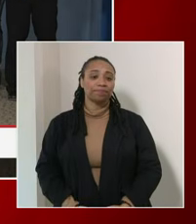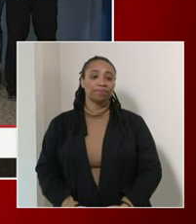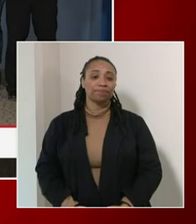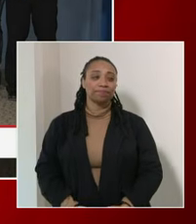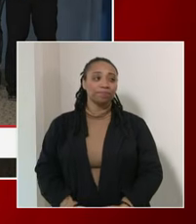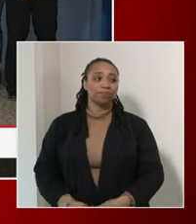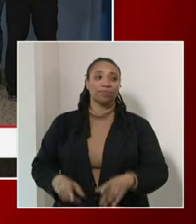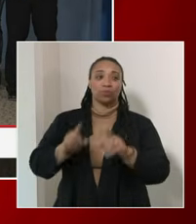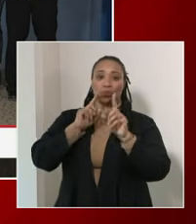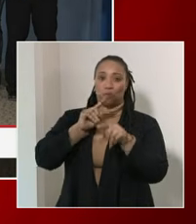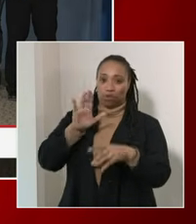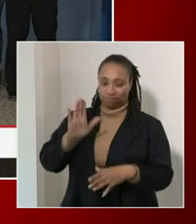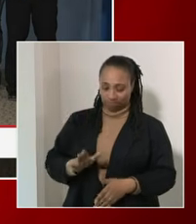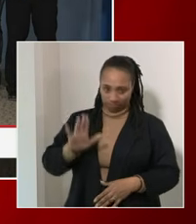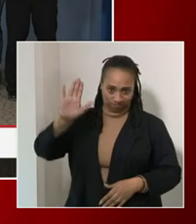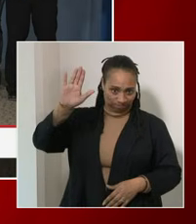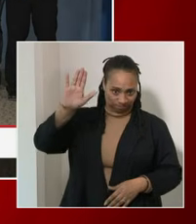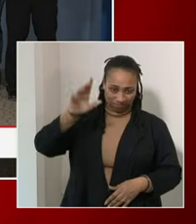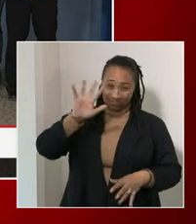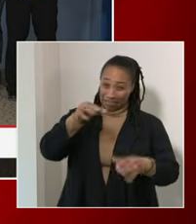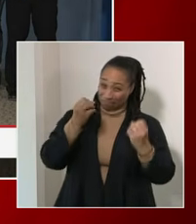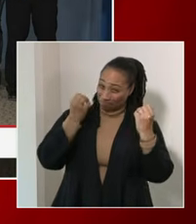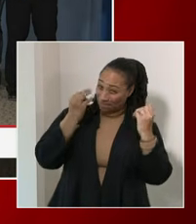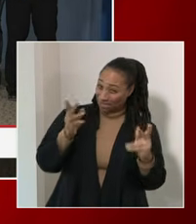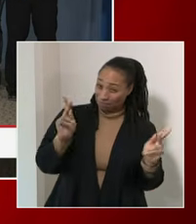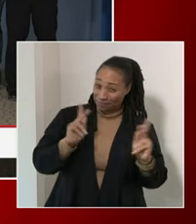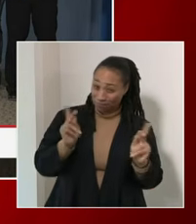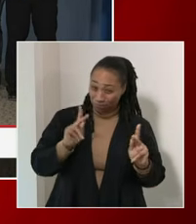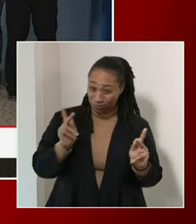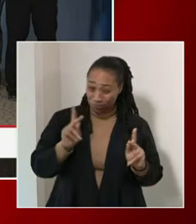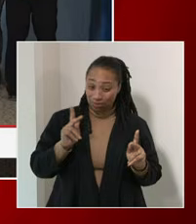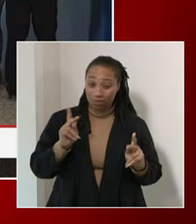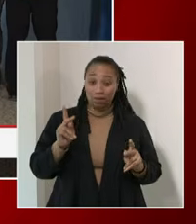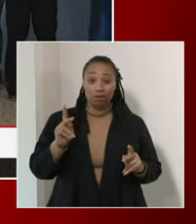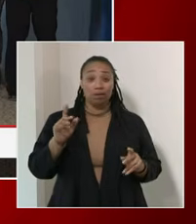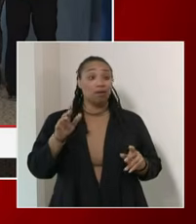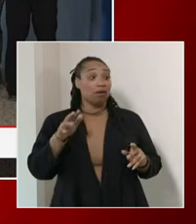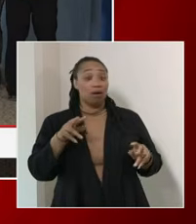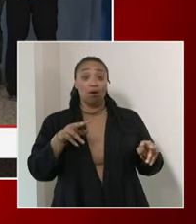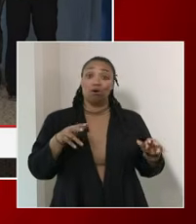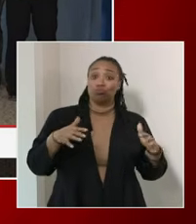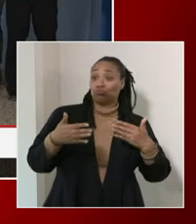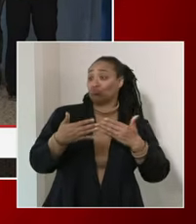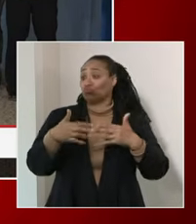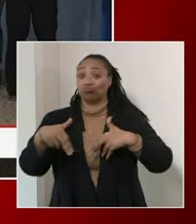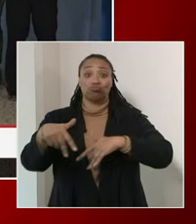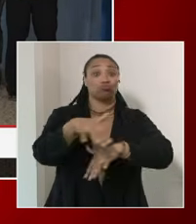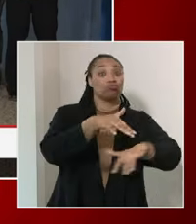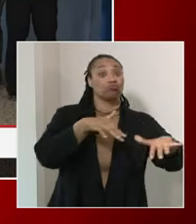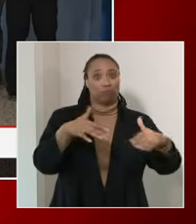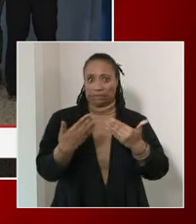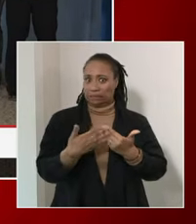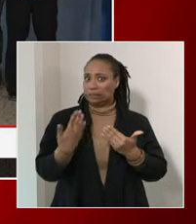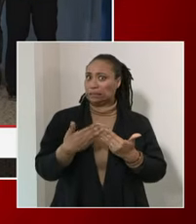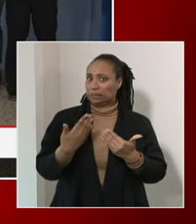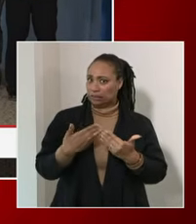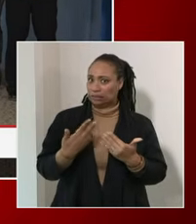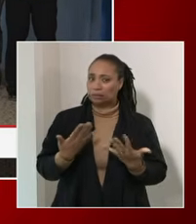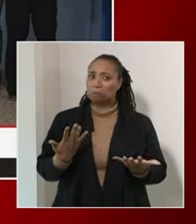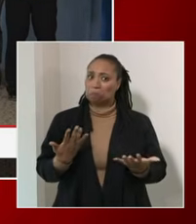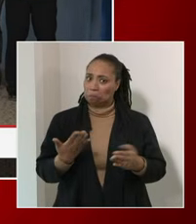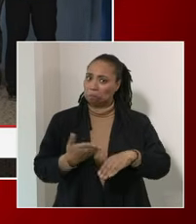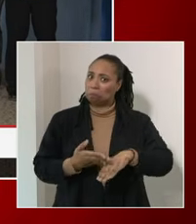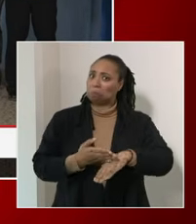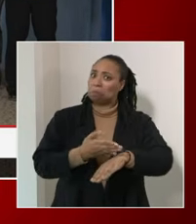I know a lot of people are finding it easier to get around the city than they did just a few days ago, but one group of people who might still be struggling are folks